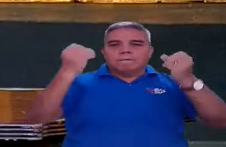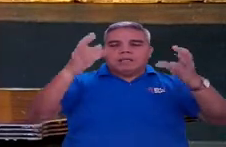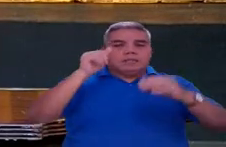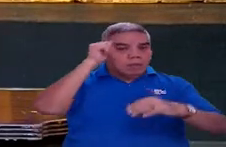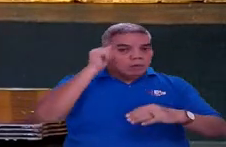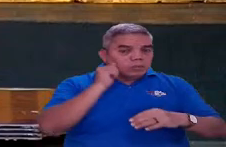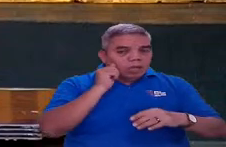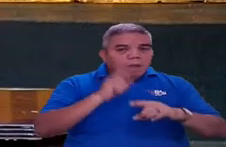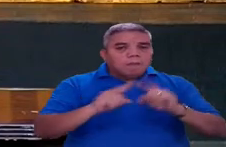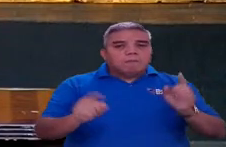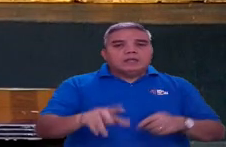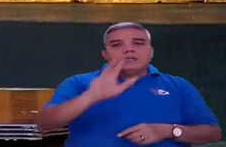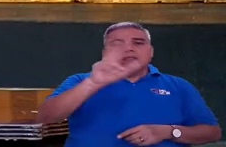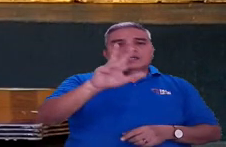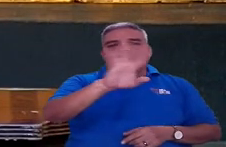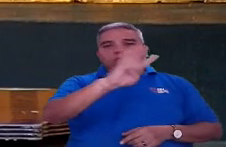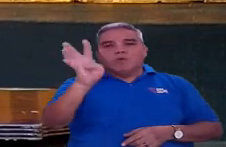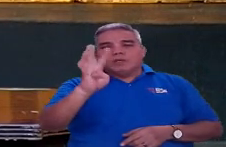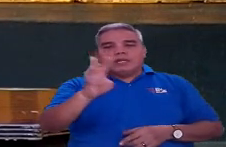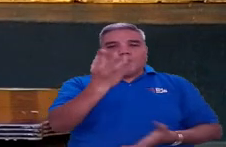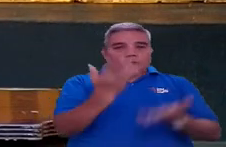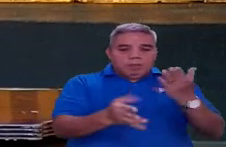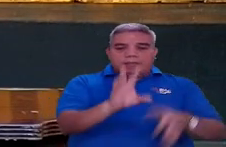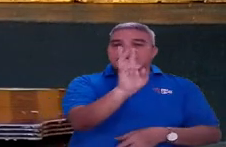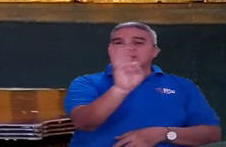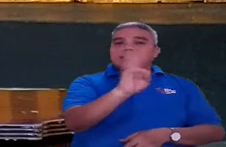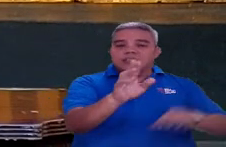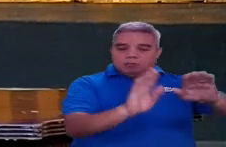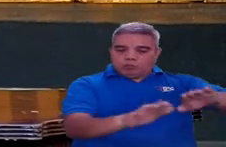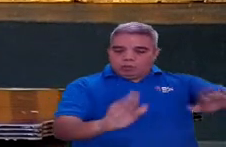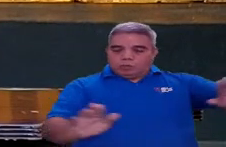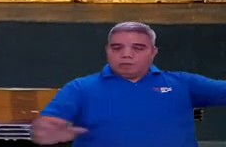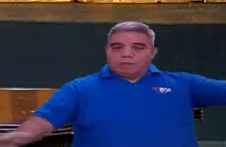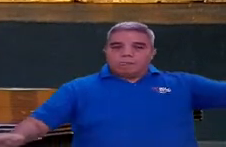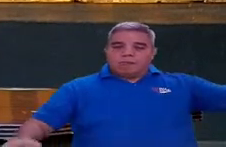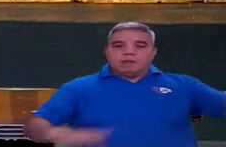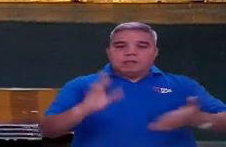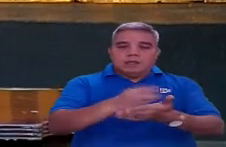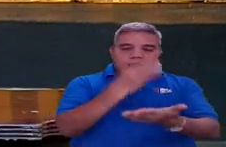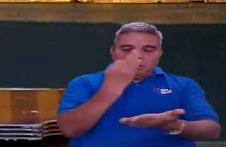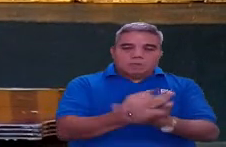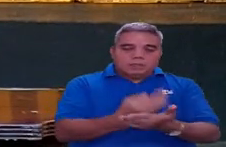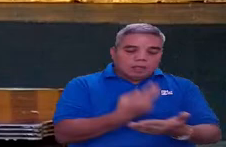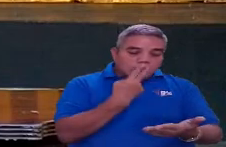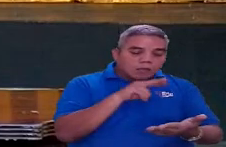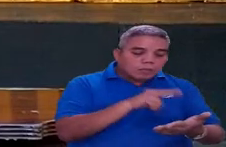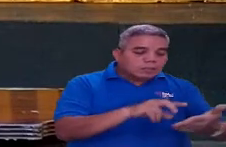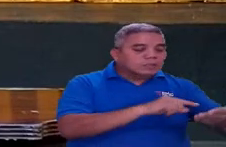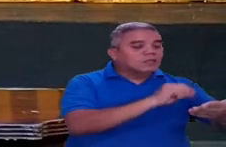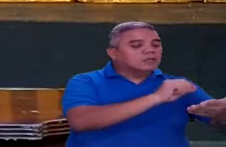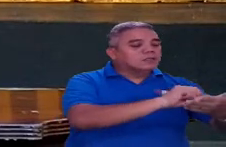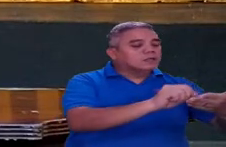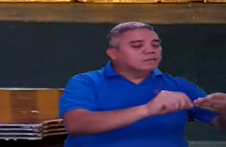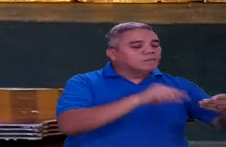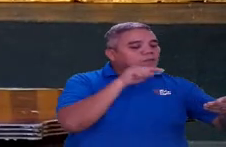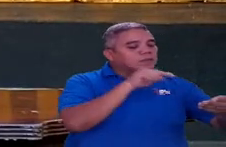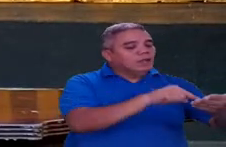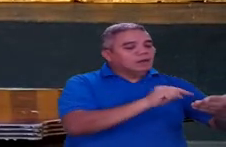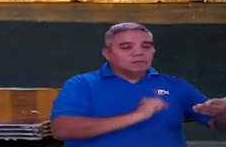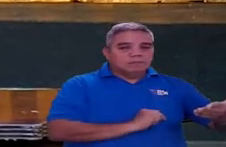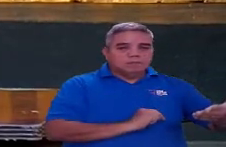about 30, 40, or 60 children. Yung offering nila, naka-posting yung tithes and offering.